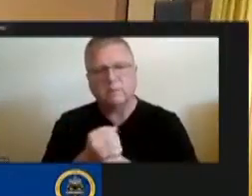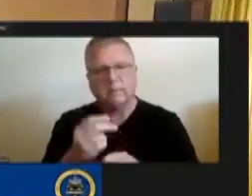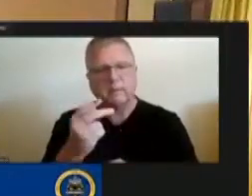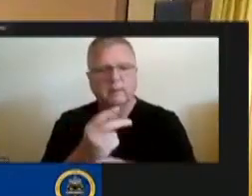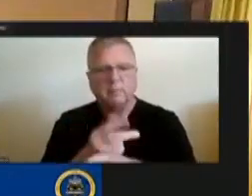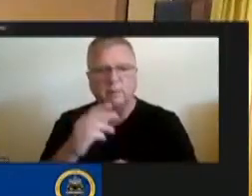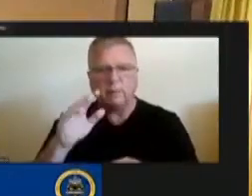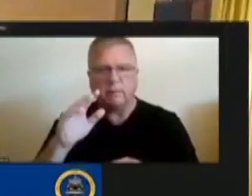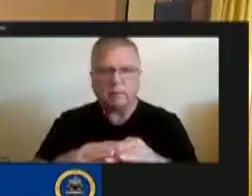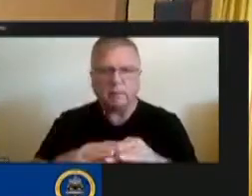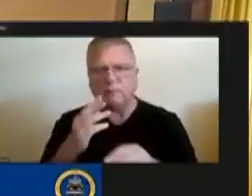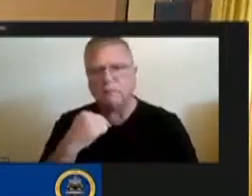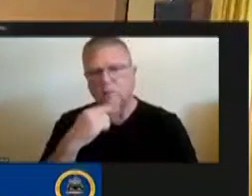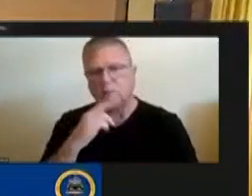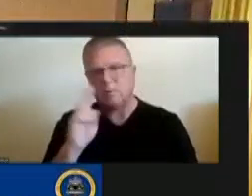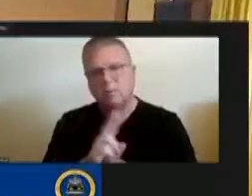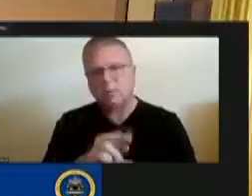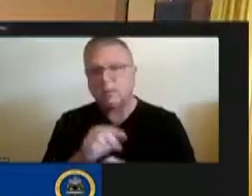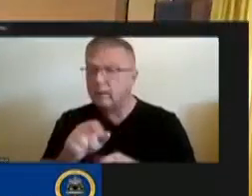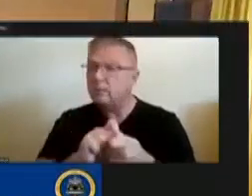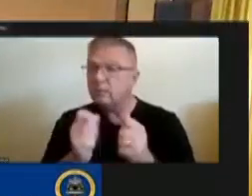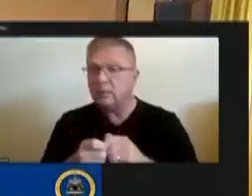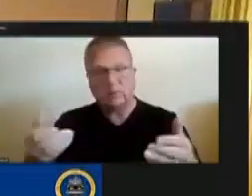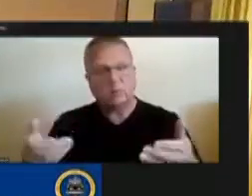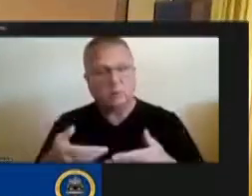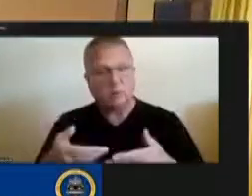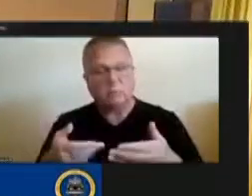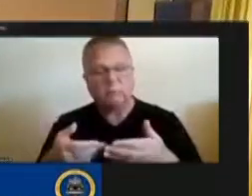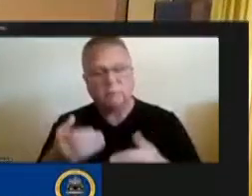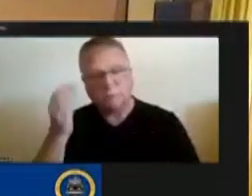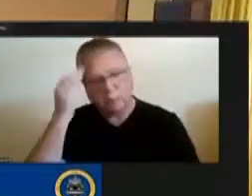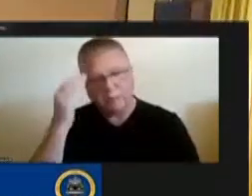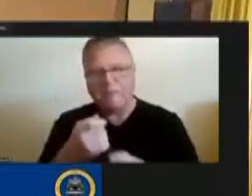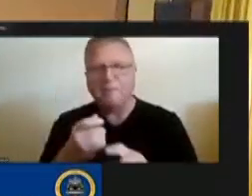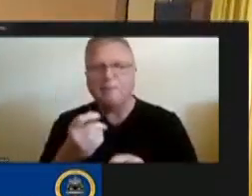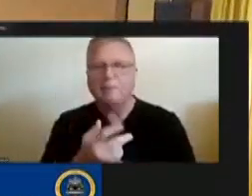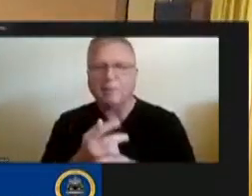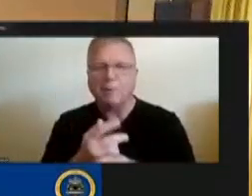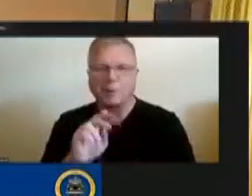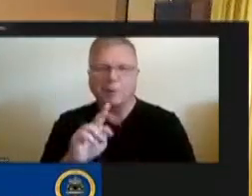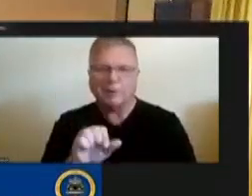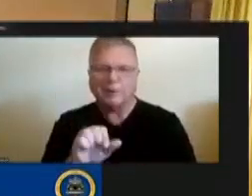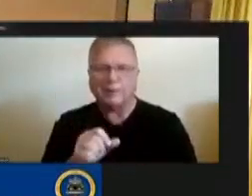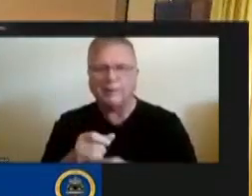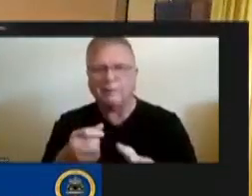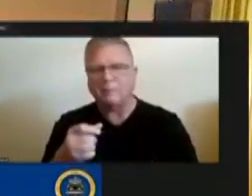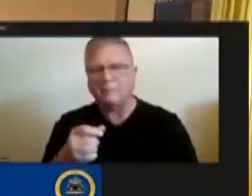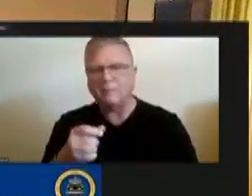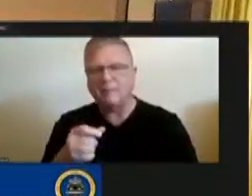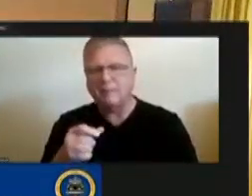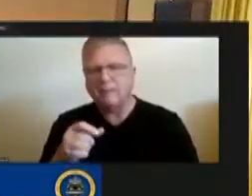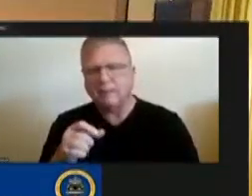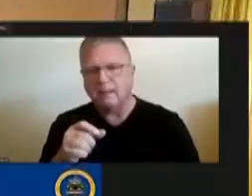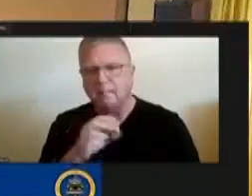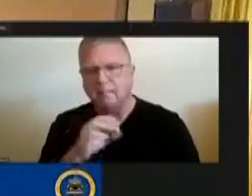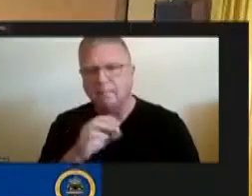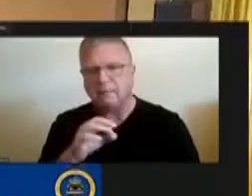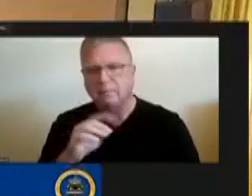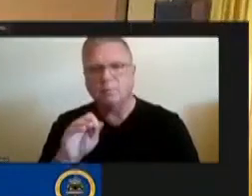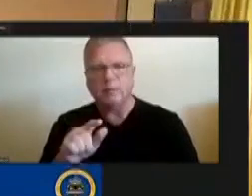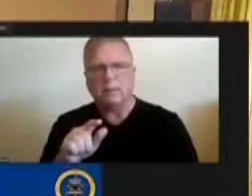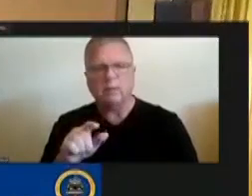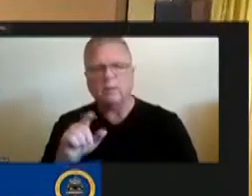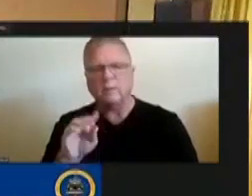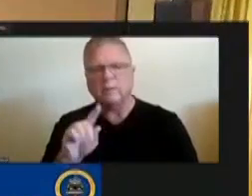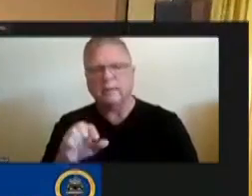uses is also a change that we welcome. We know from parking data from the Western Pennsylvania Regional Data Center that our on-street parking